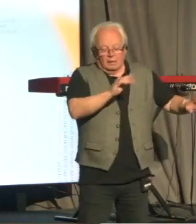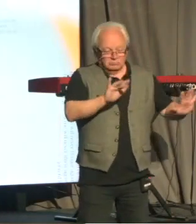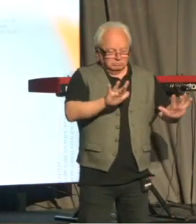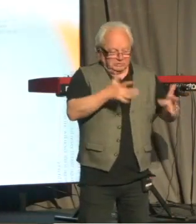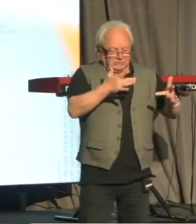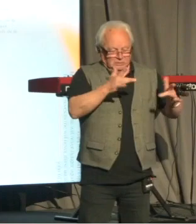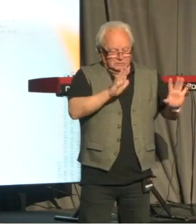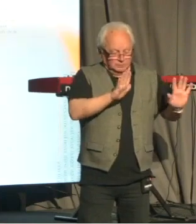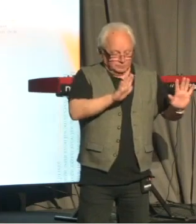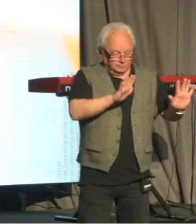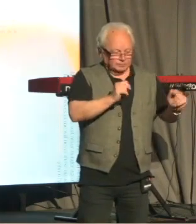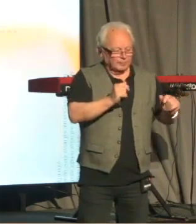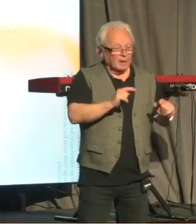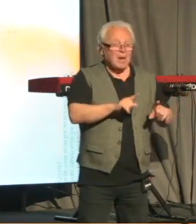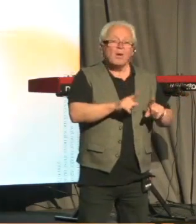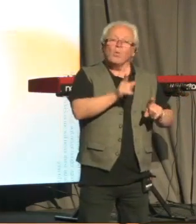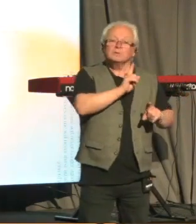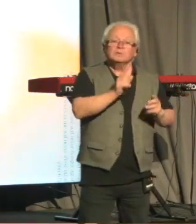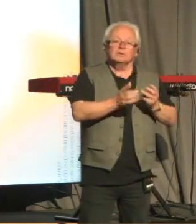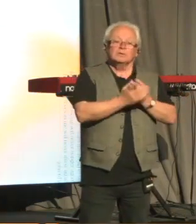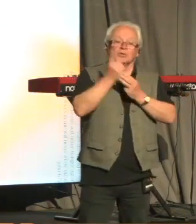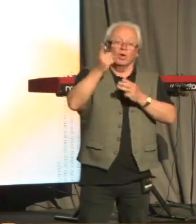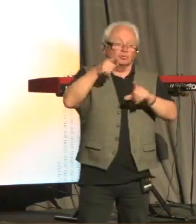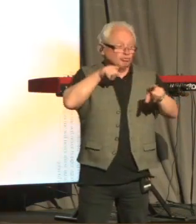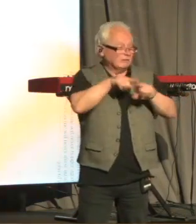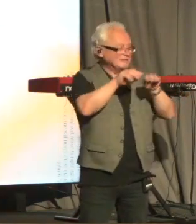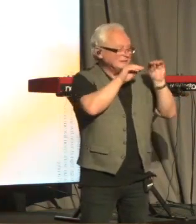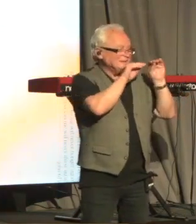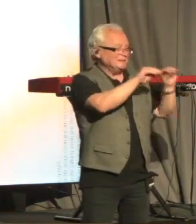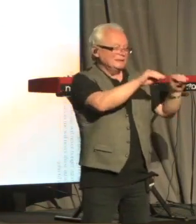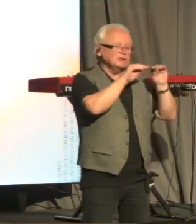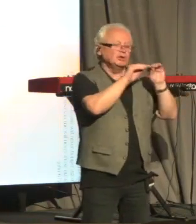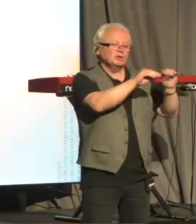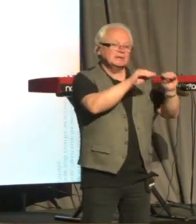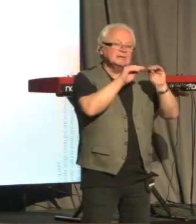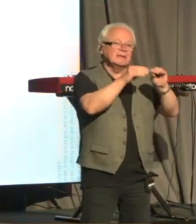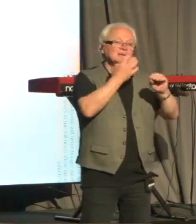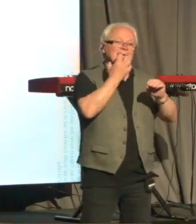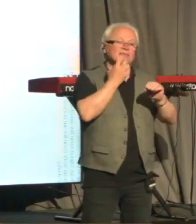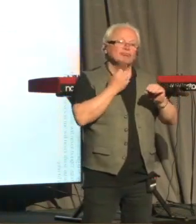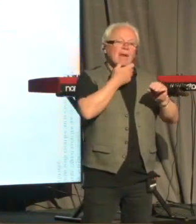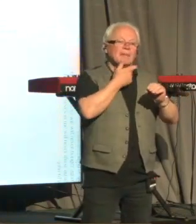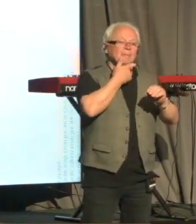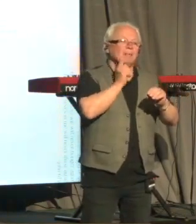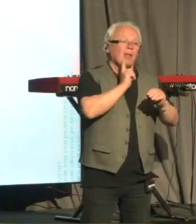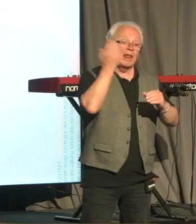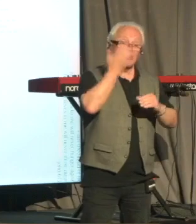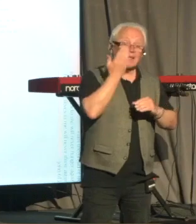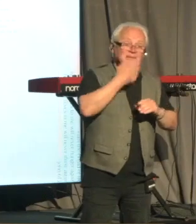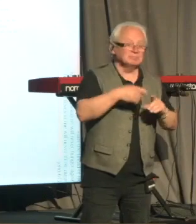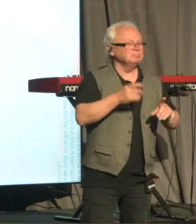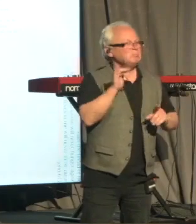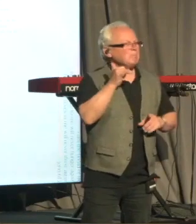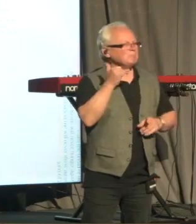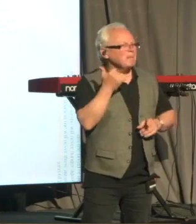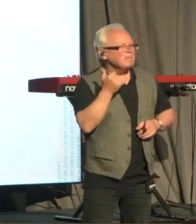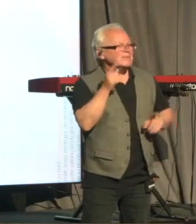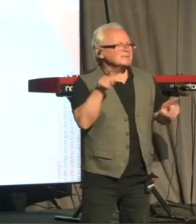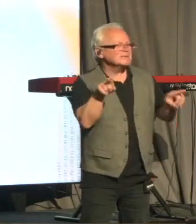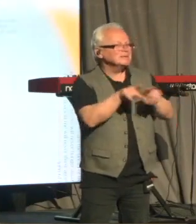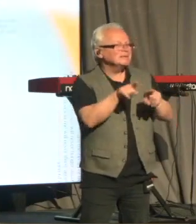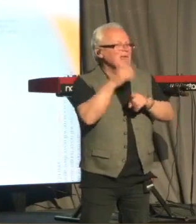teach the Israelites this lesson, and maybe it's the same lesson that he's trying to teach us